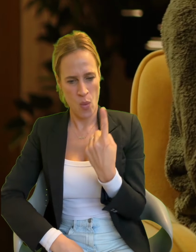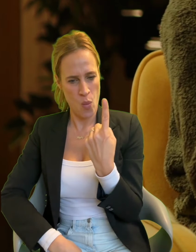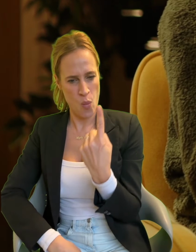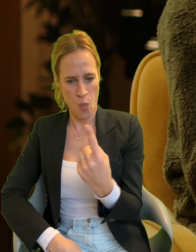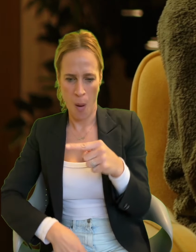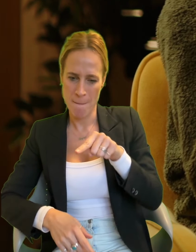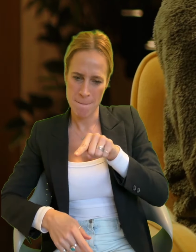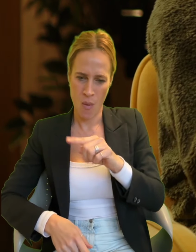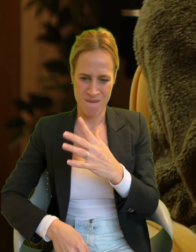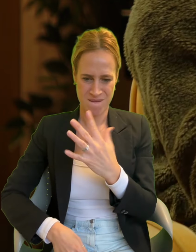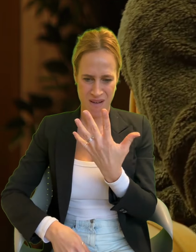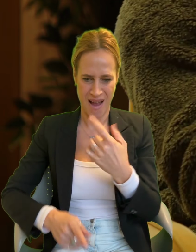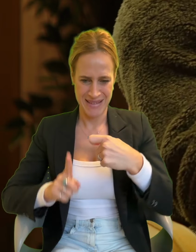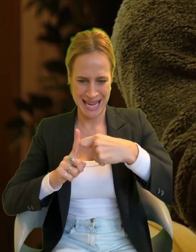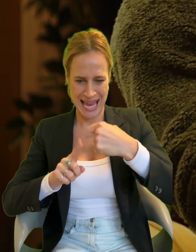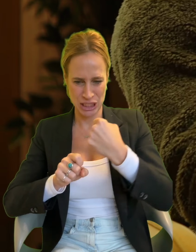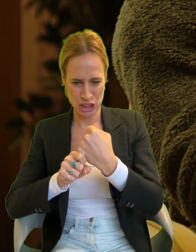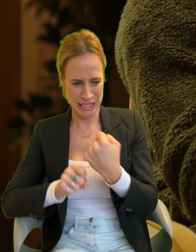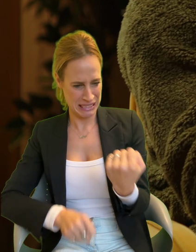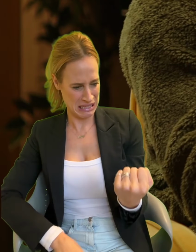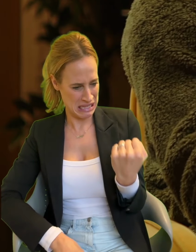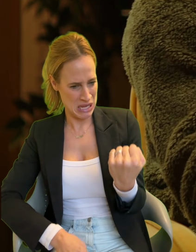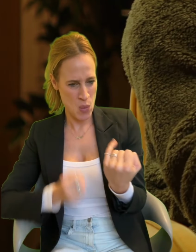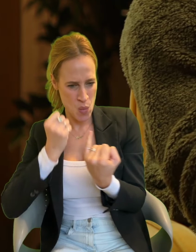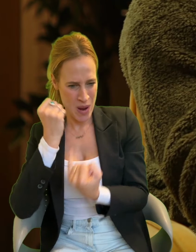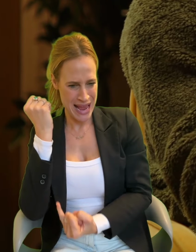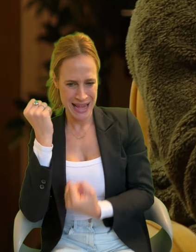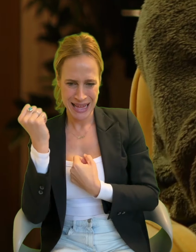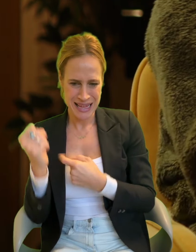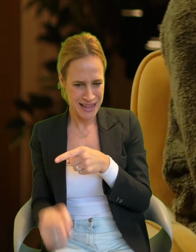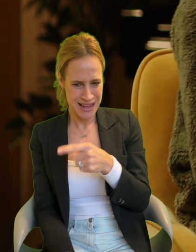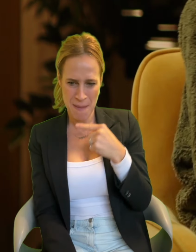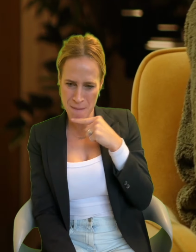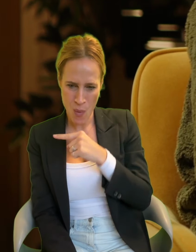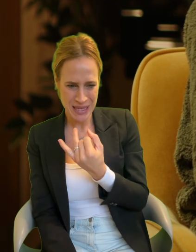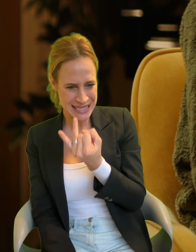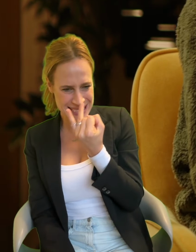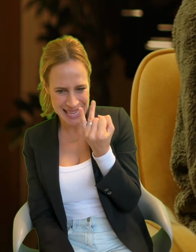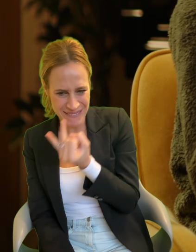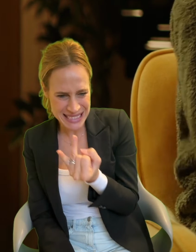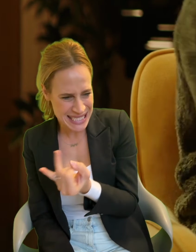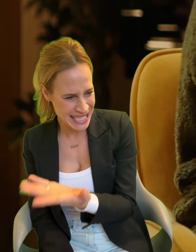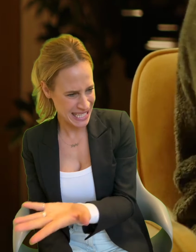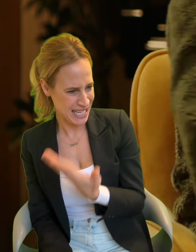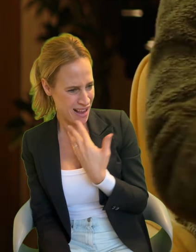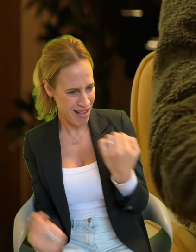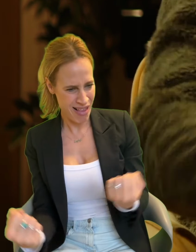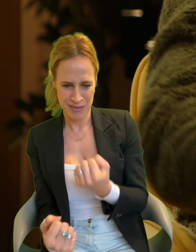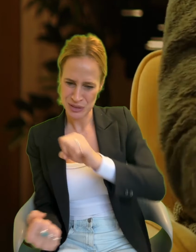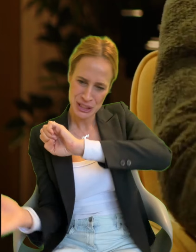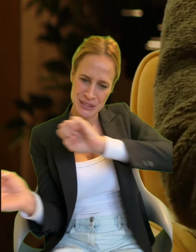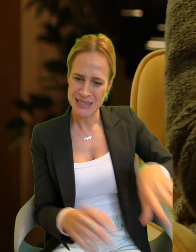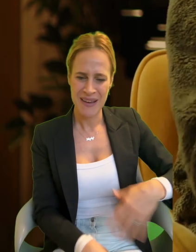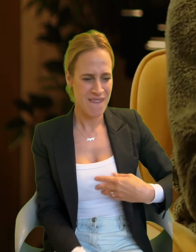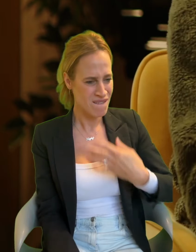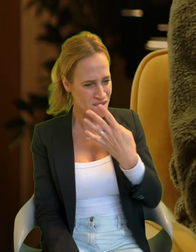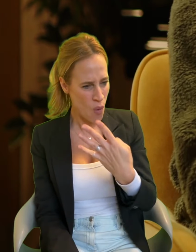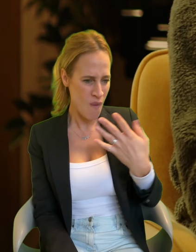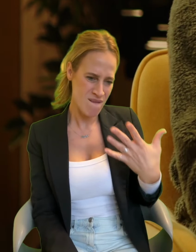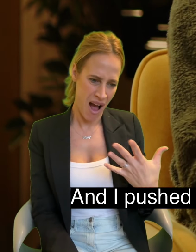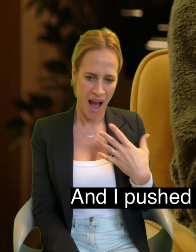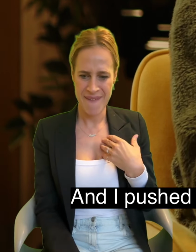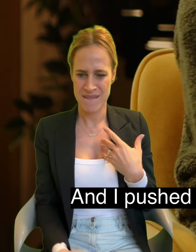kg dumbbells, and I'm looking going, he's 17. You're a big strapping lad. Dash them, give me the 4s, the 5s, try